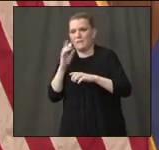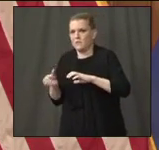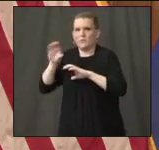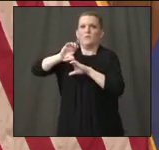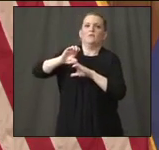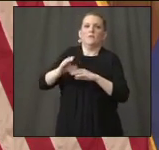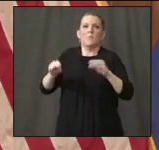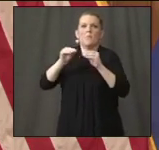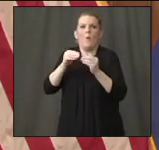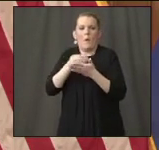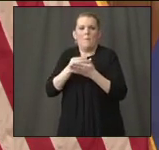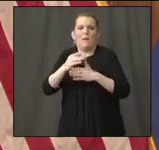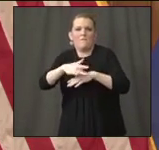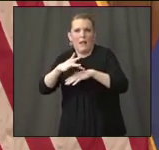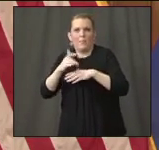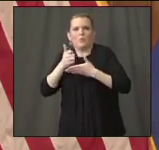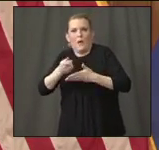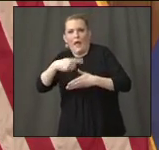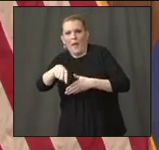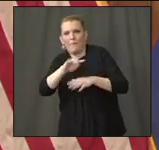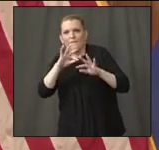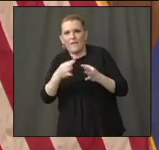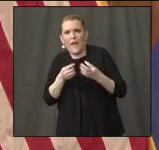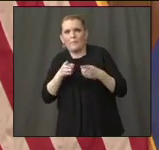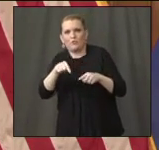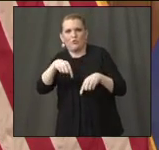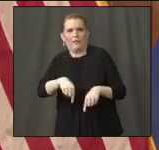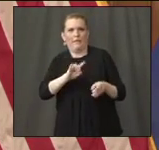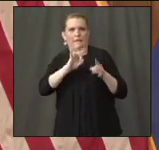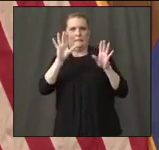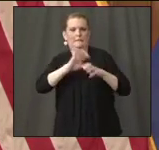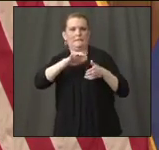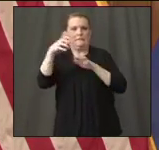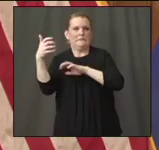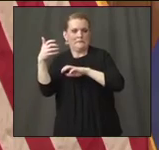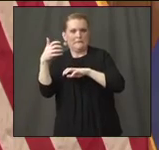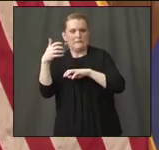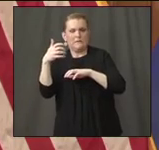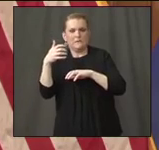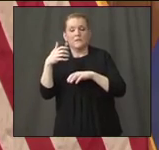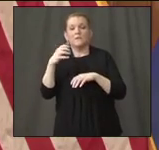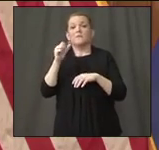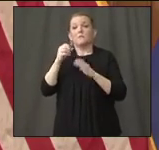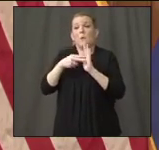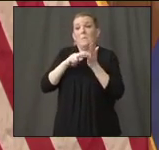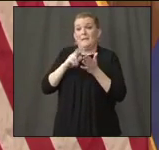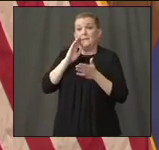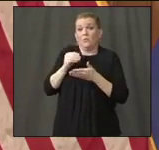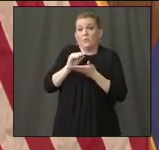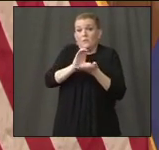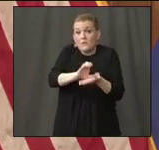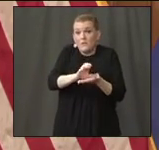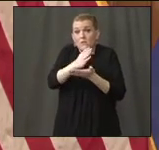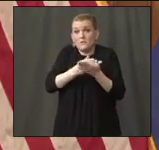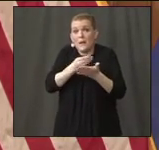with applications started on Friday, which will provide subsidies for these frontline workers to provide for their